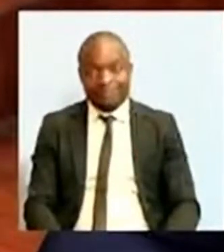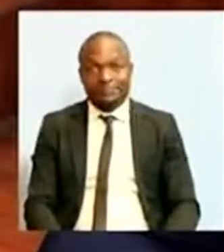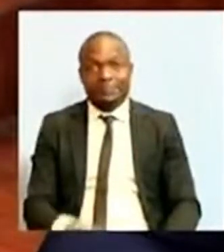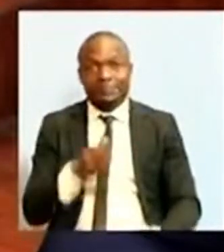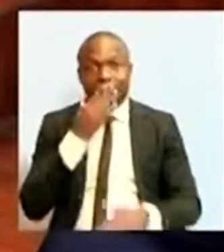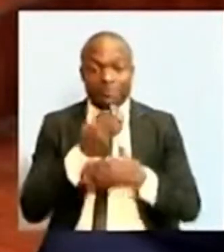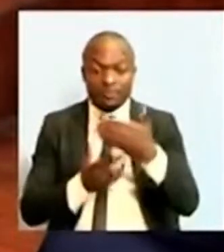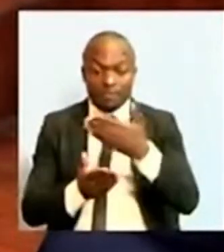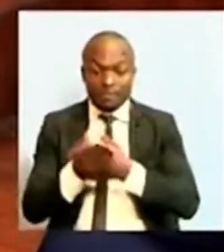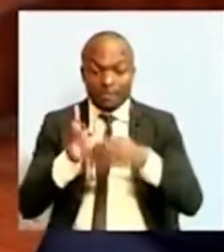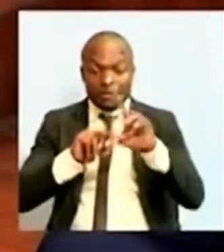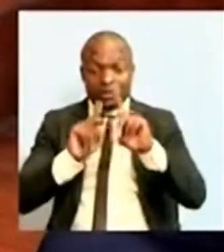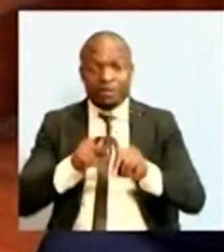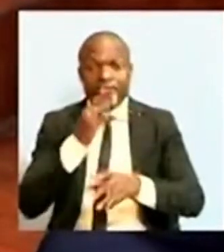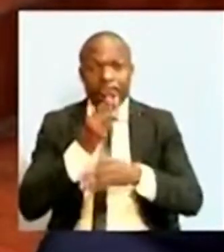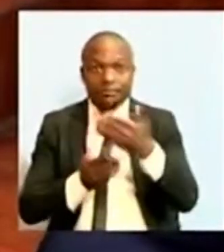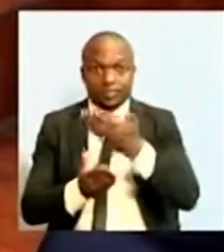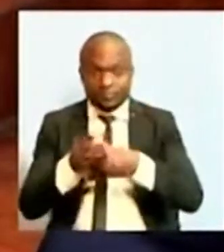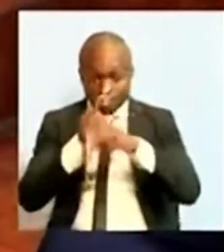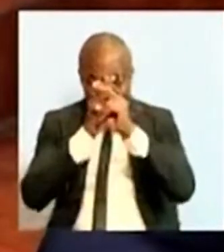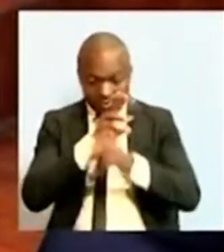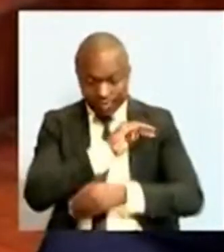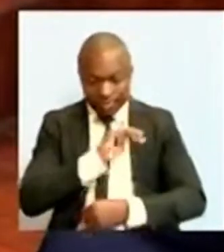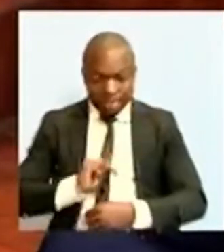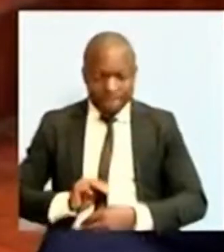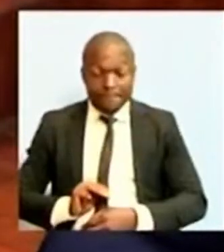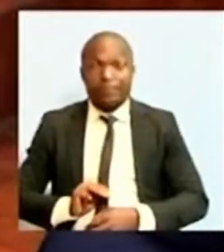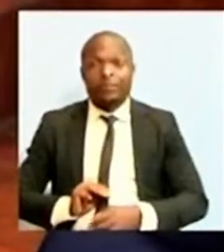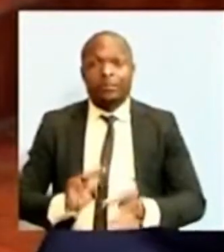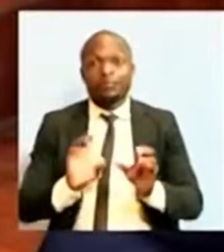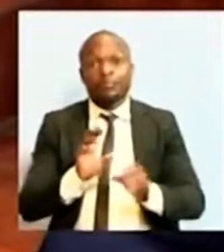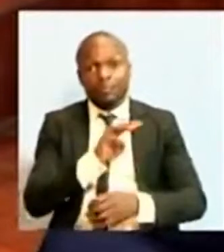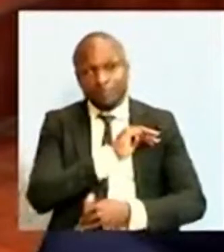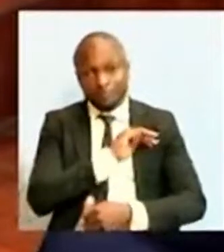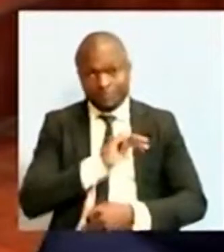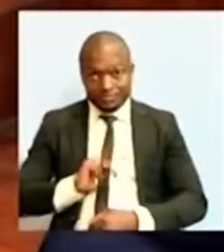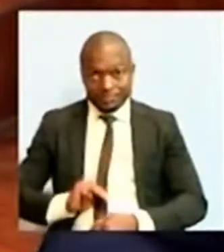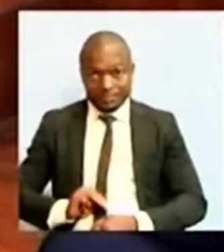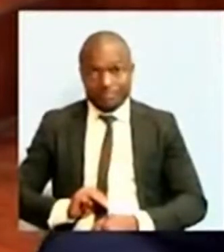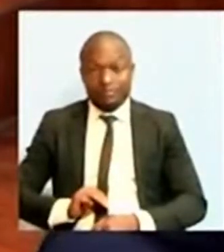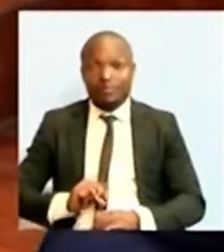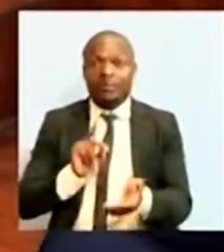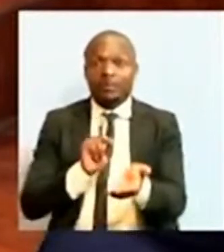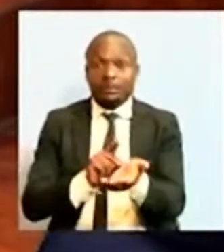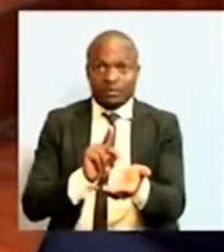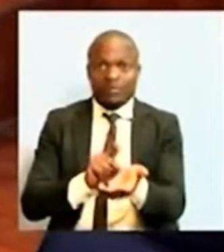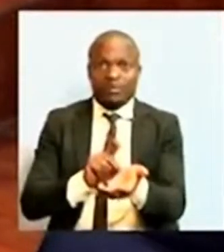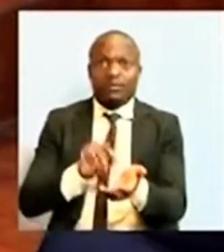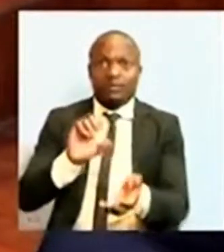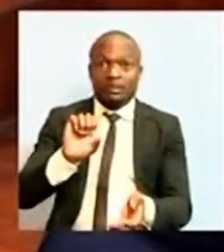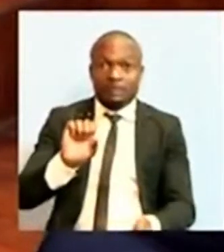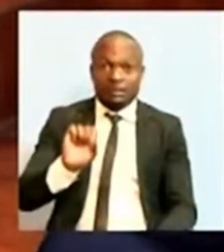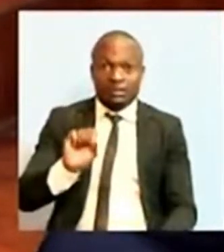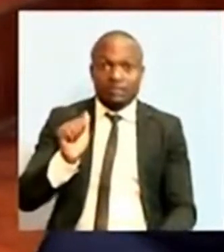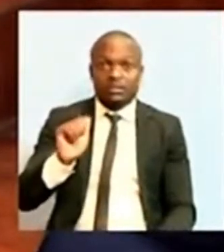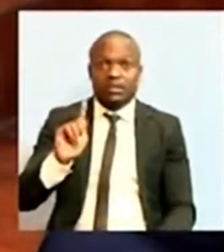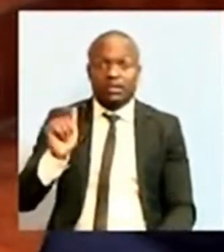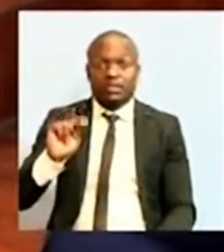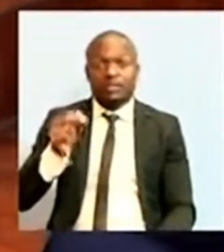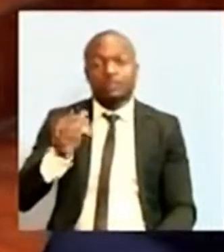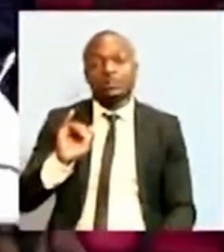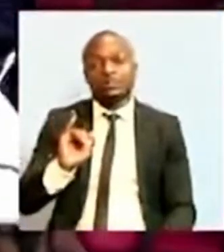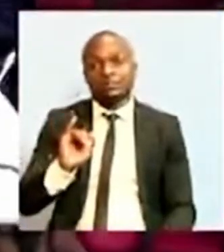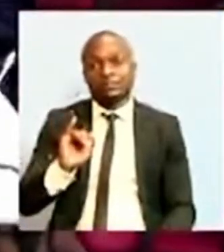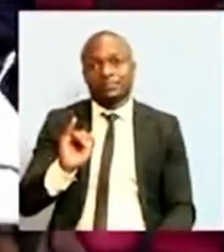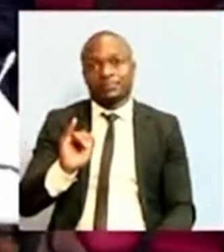Good morning, Chair. Good morning, honorable members and permanent witnesses. Dr. Sakani is my name, Director of Public Health, Chirilabombwe Municipal Council.